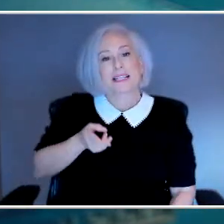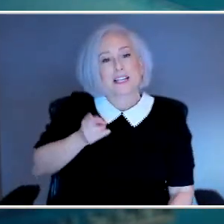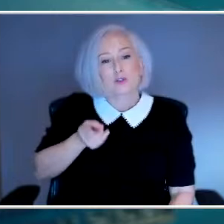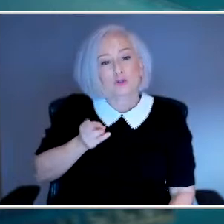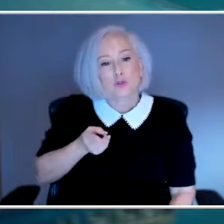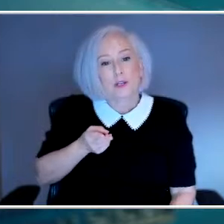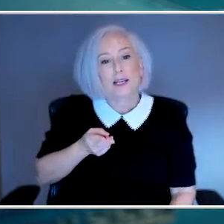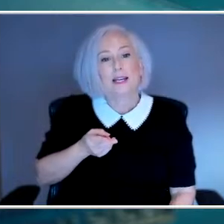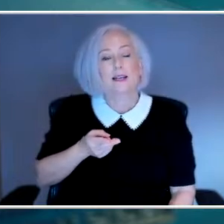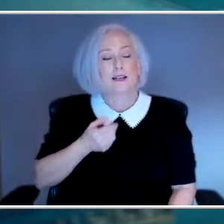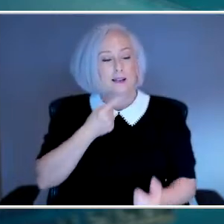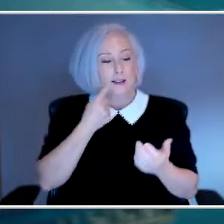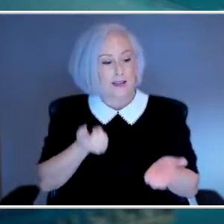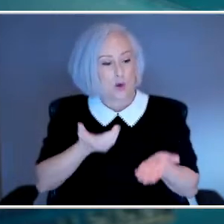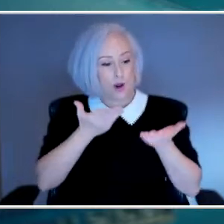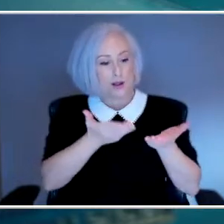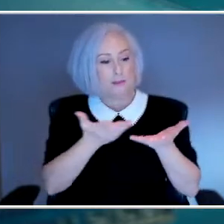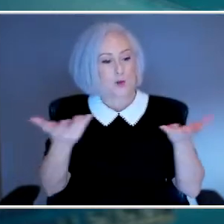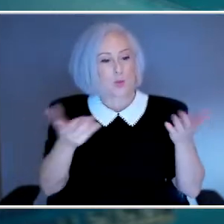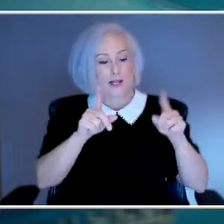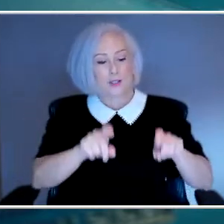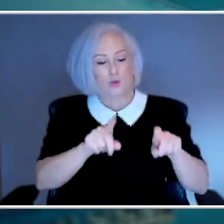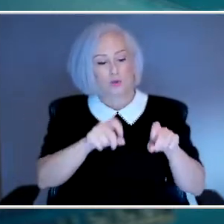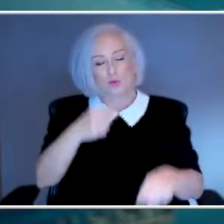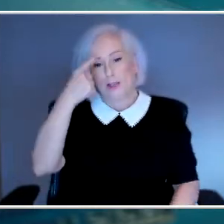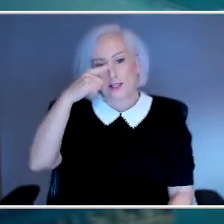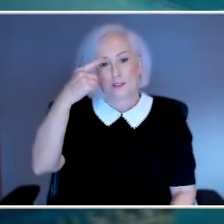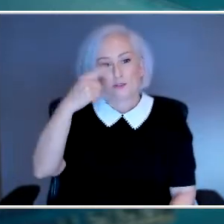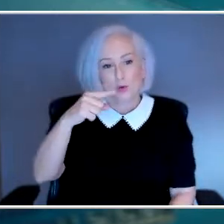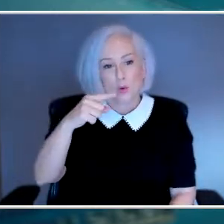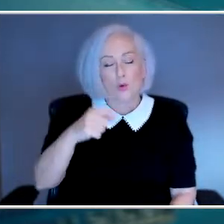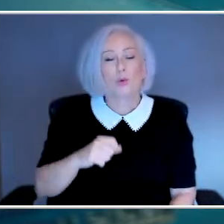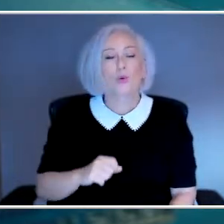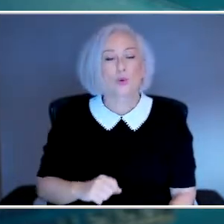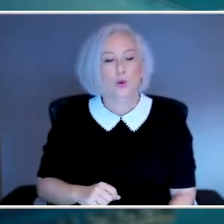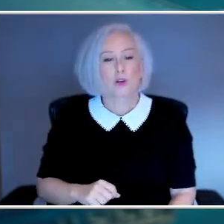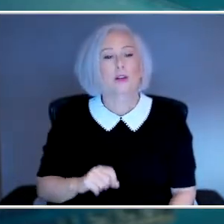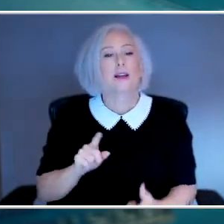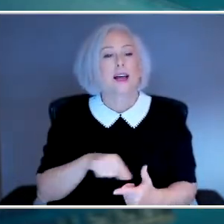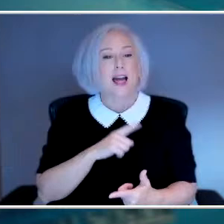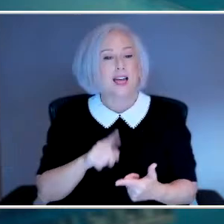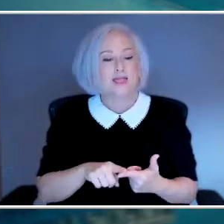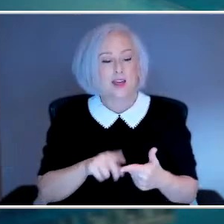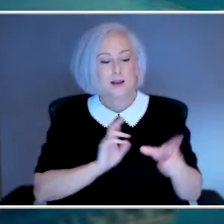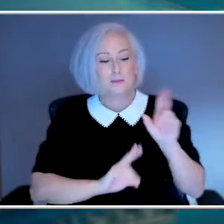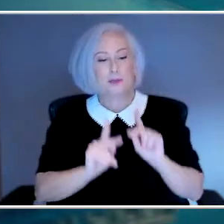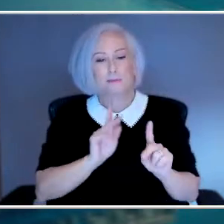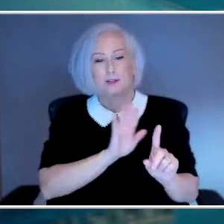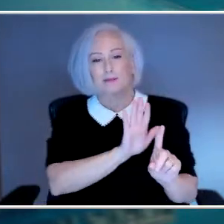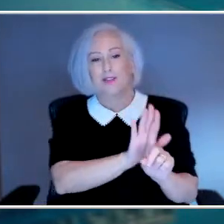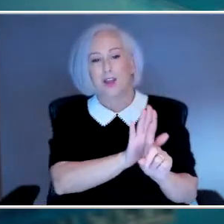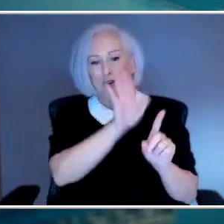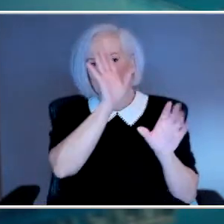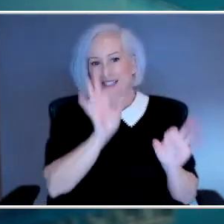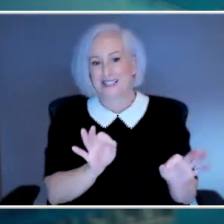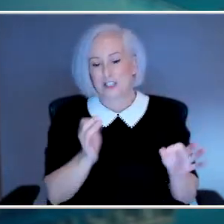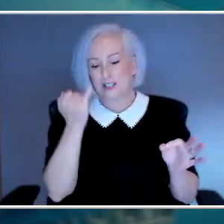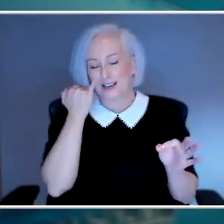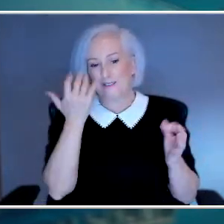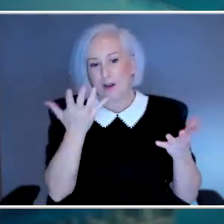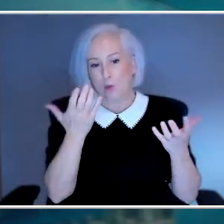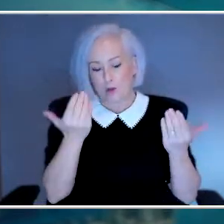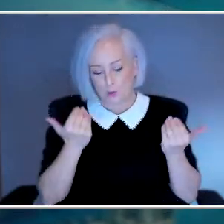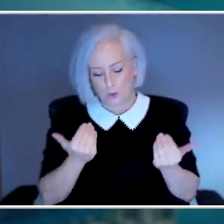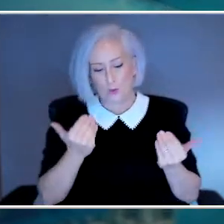be tested for, or you can be tested for. And then at that point, it's people's decision whether they want to proceed with that testing or not. So at every point, there's kind of